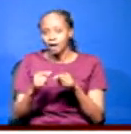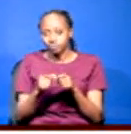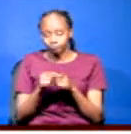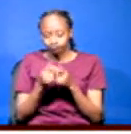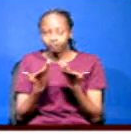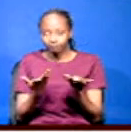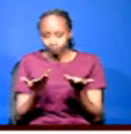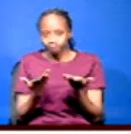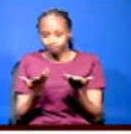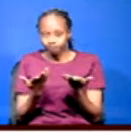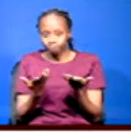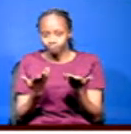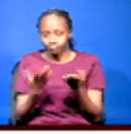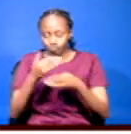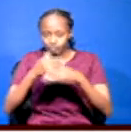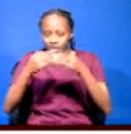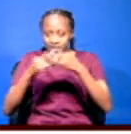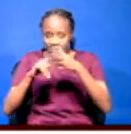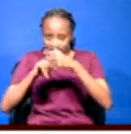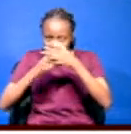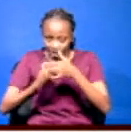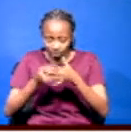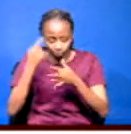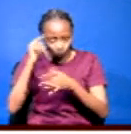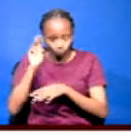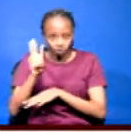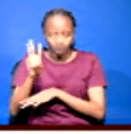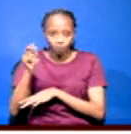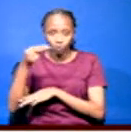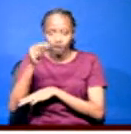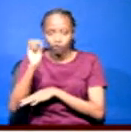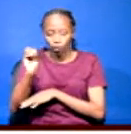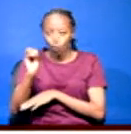of the WHO Africa facility,